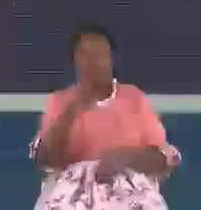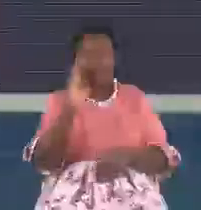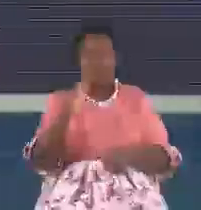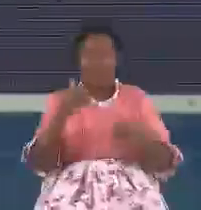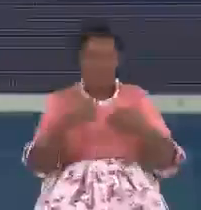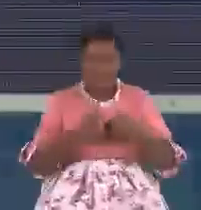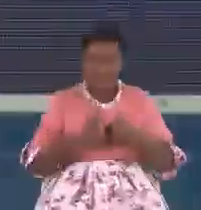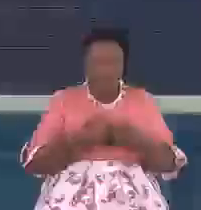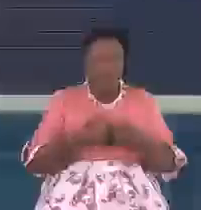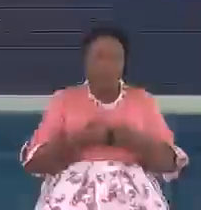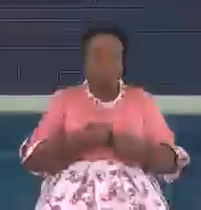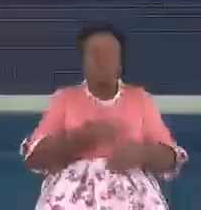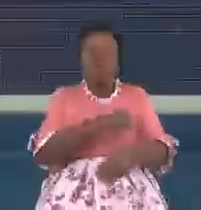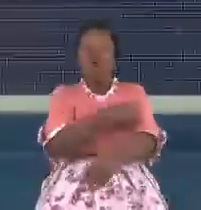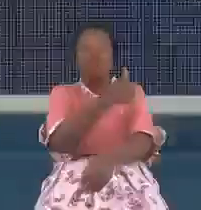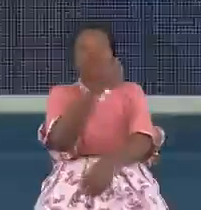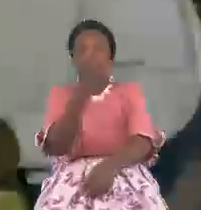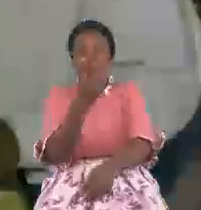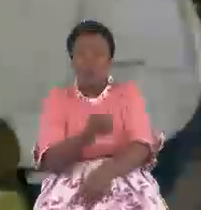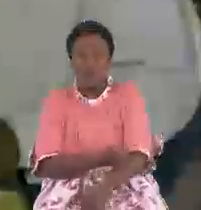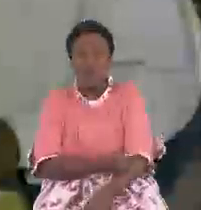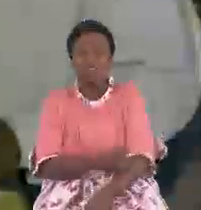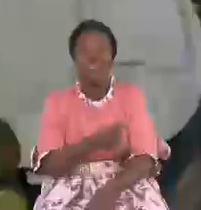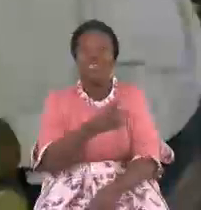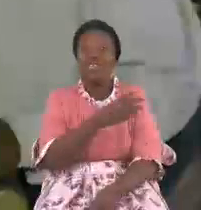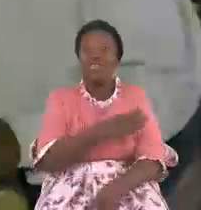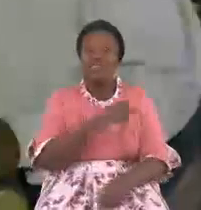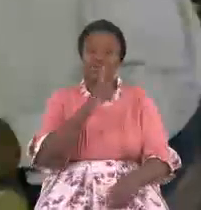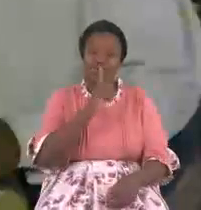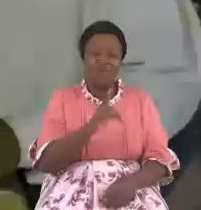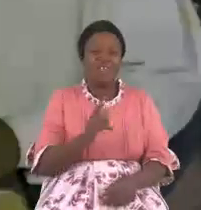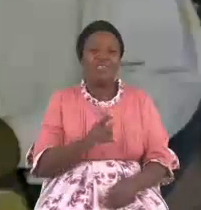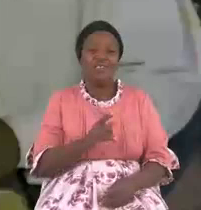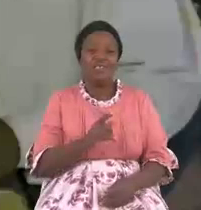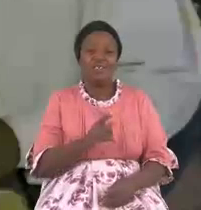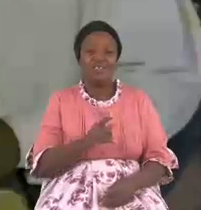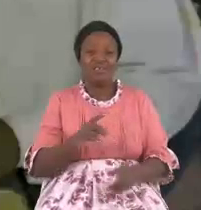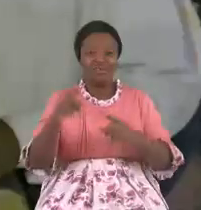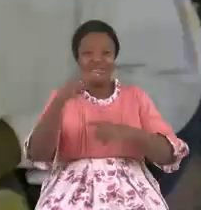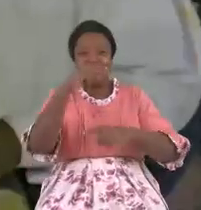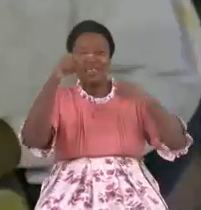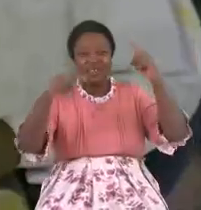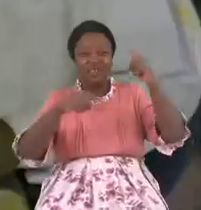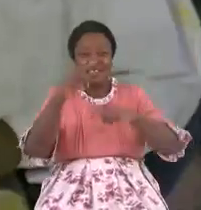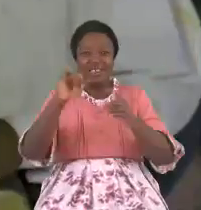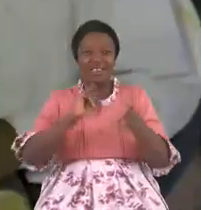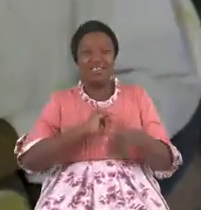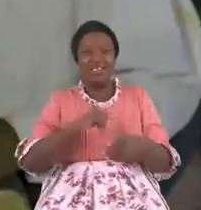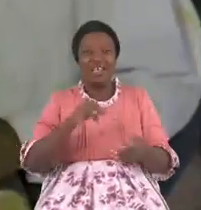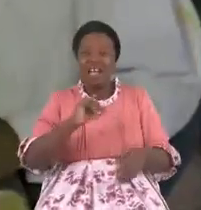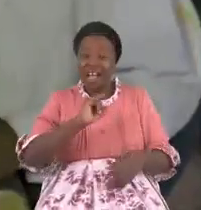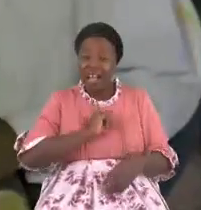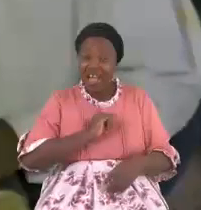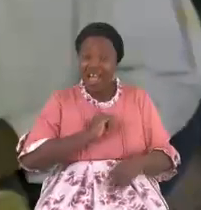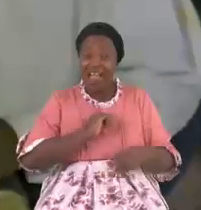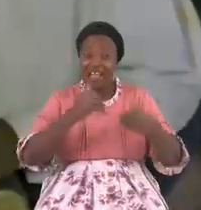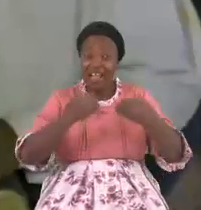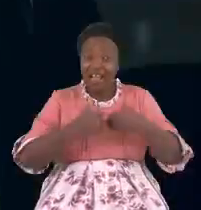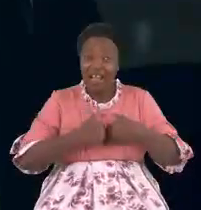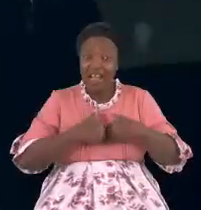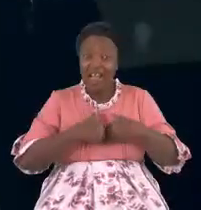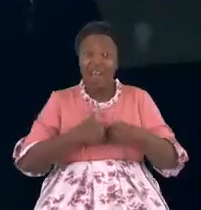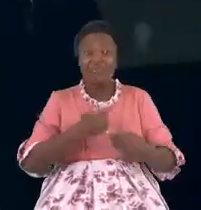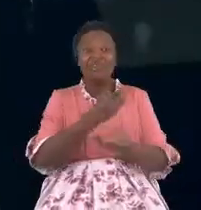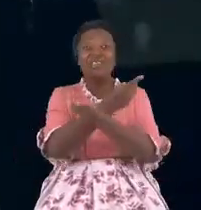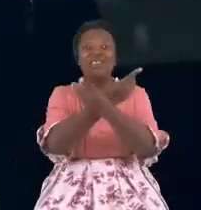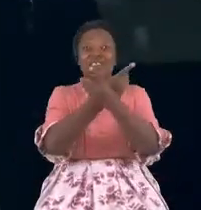dominion indeed i have deliverance i have deliverance